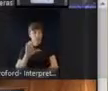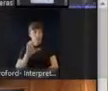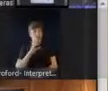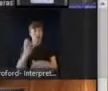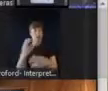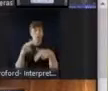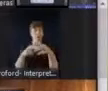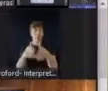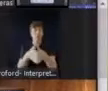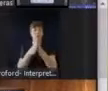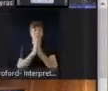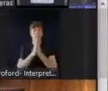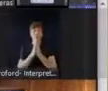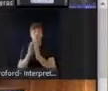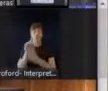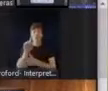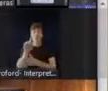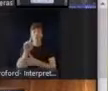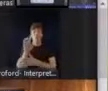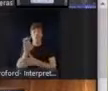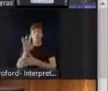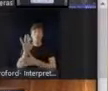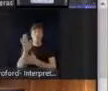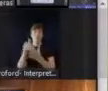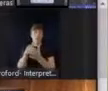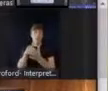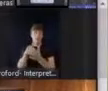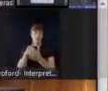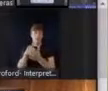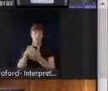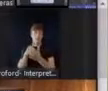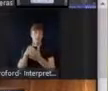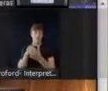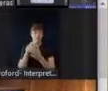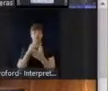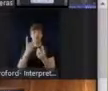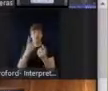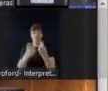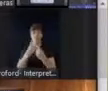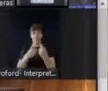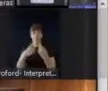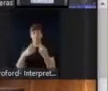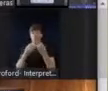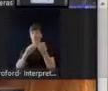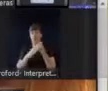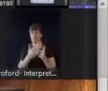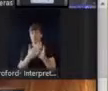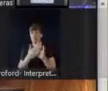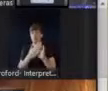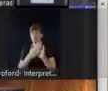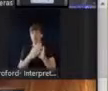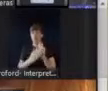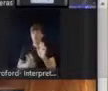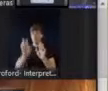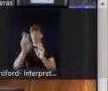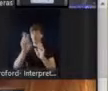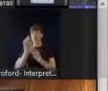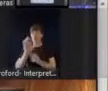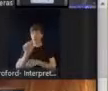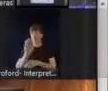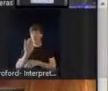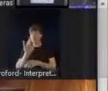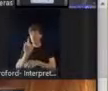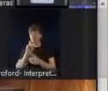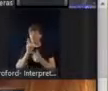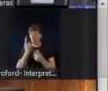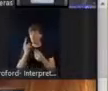year to that $125,000. You had questions about what the city was contributing to ABC. And